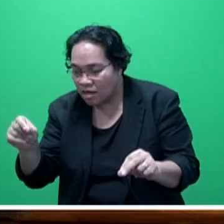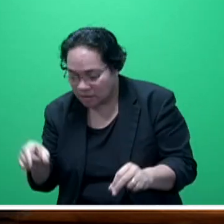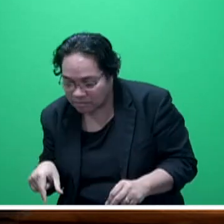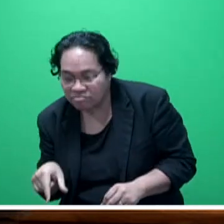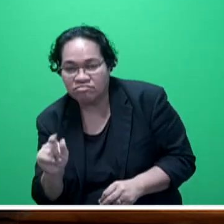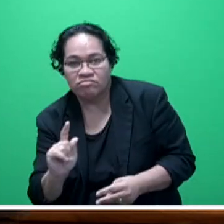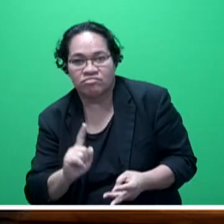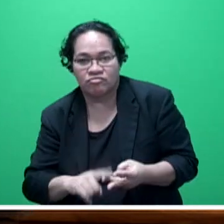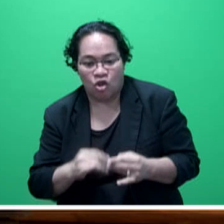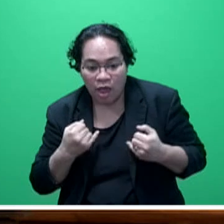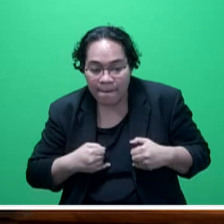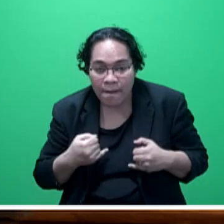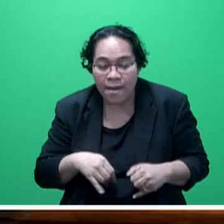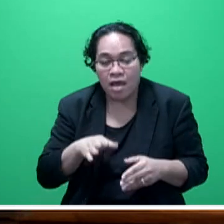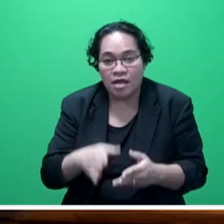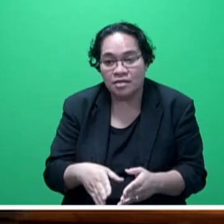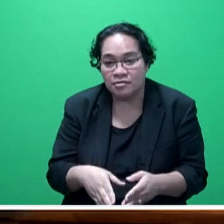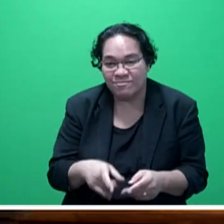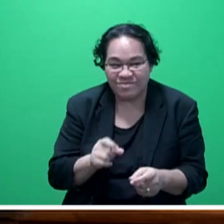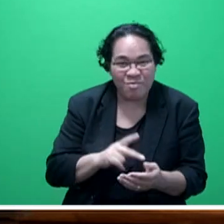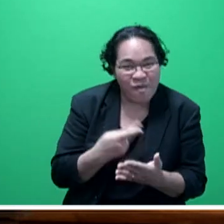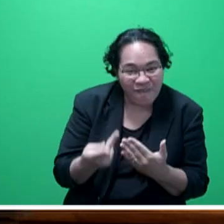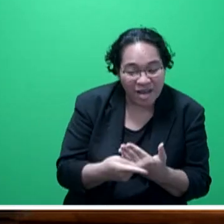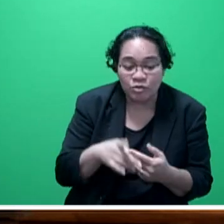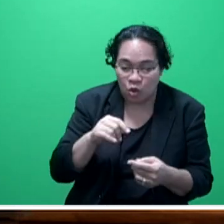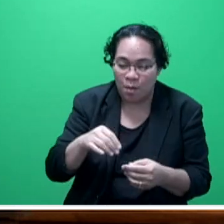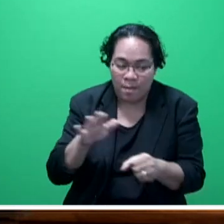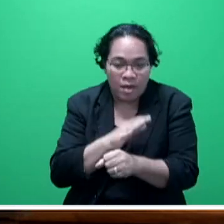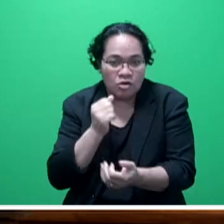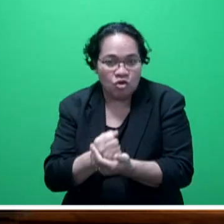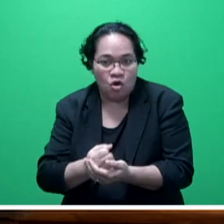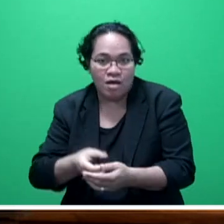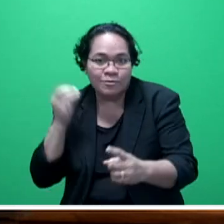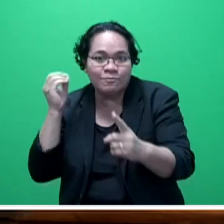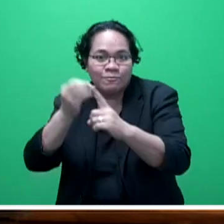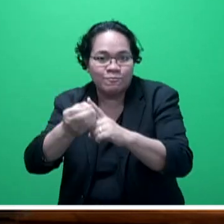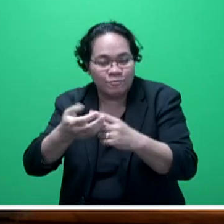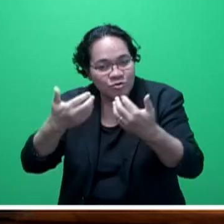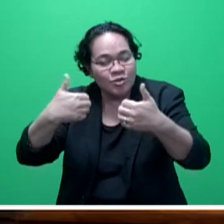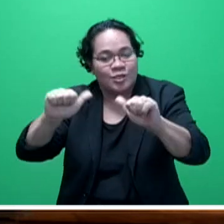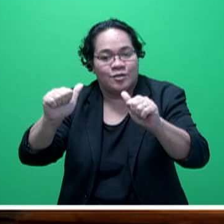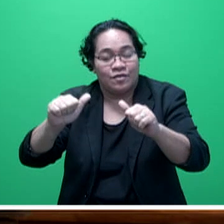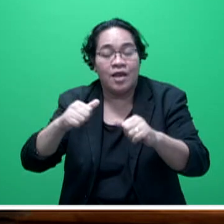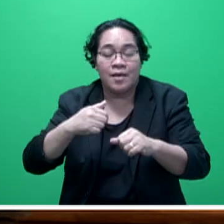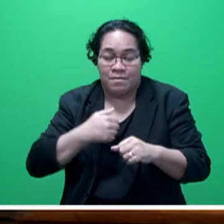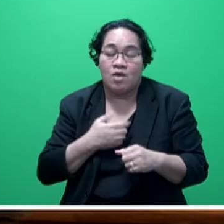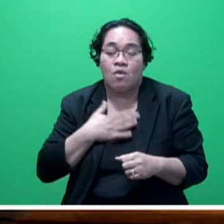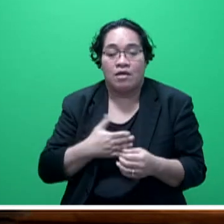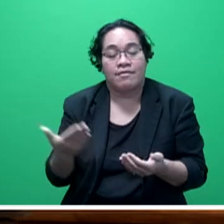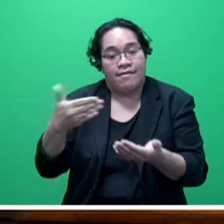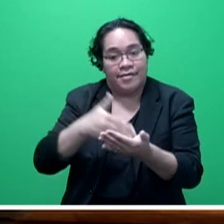implement projects targeted at these objectives and goals. I would like to also mention that